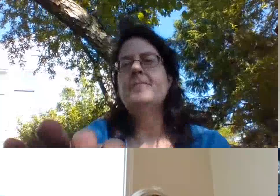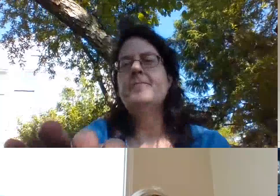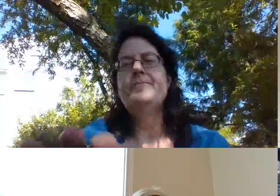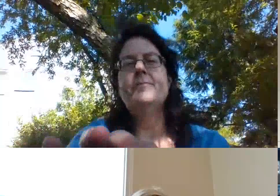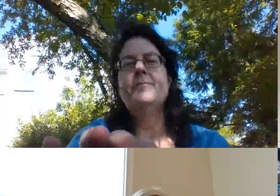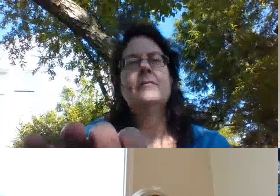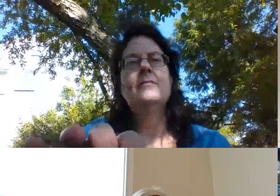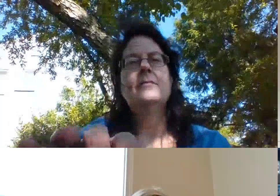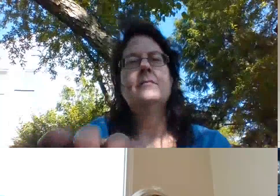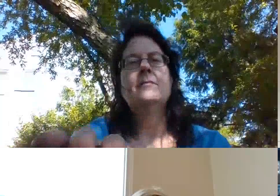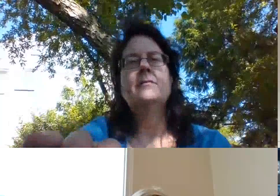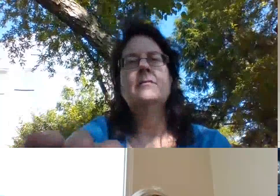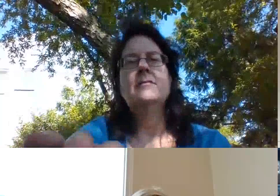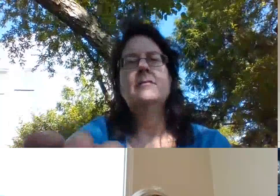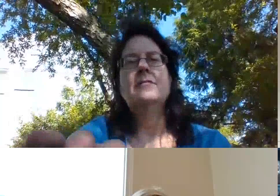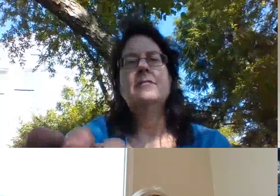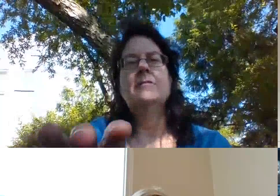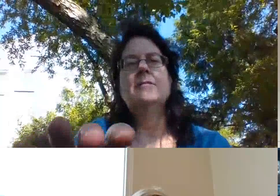answer your question?